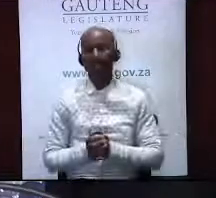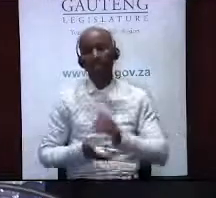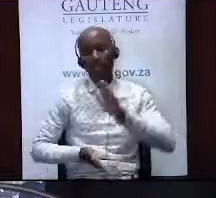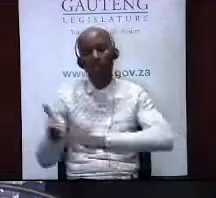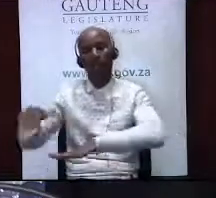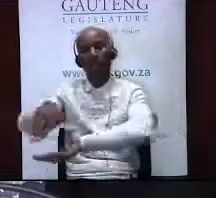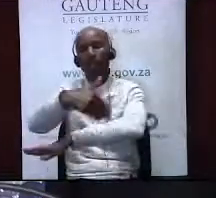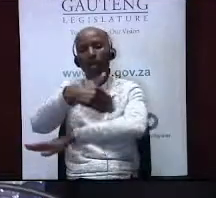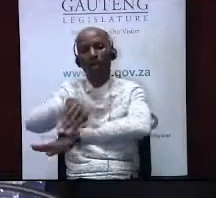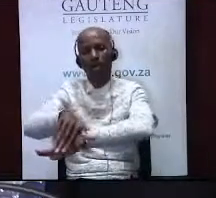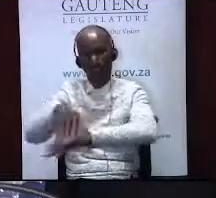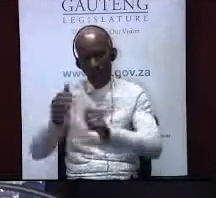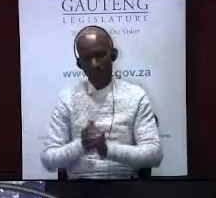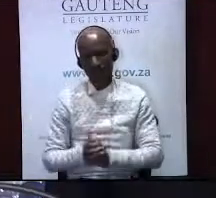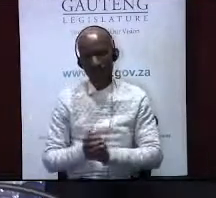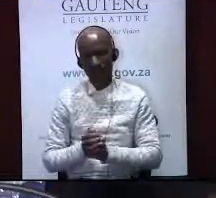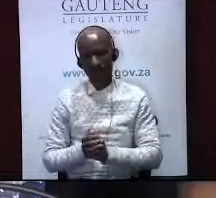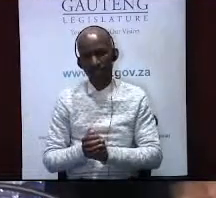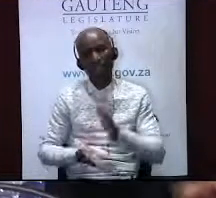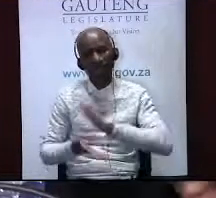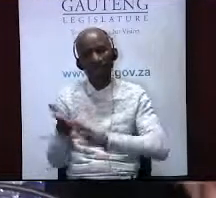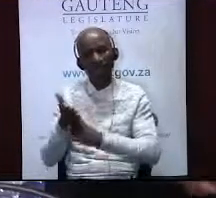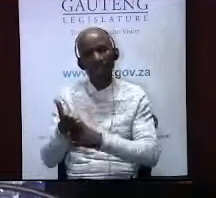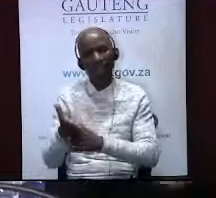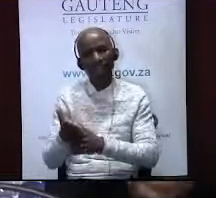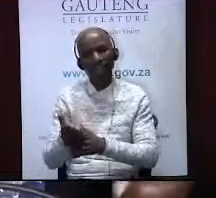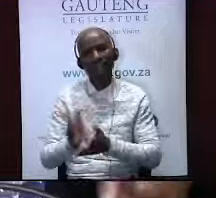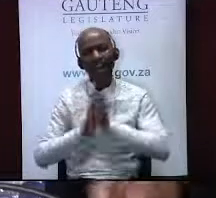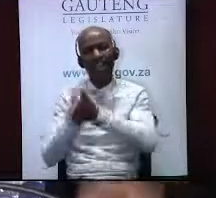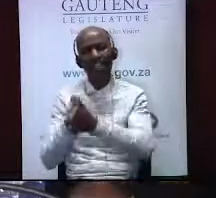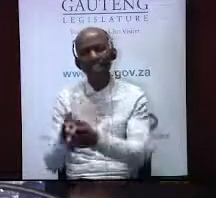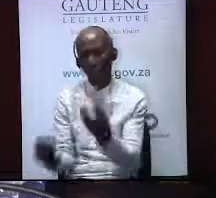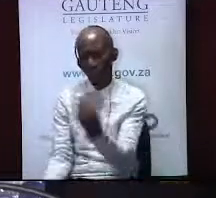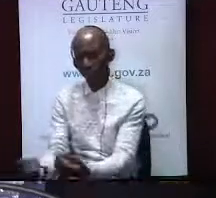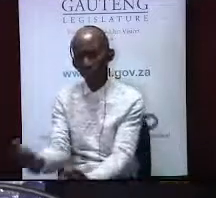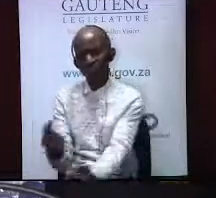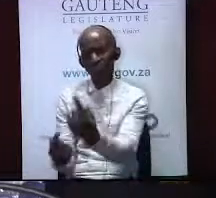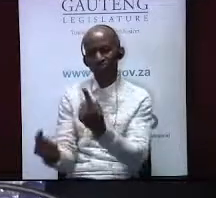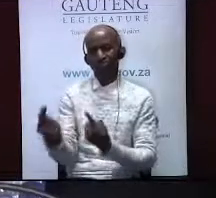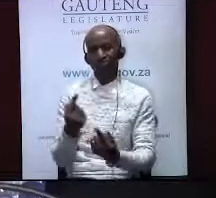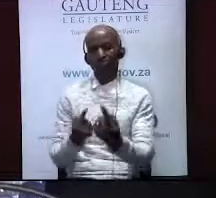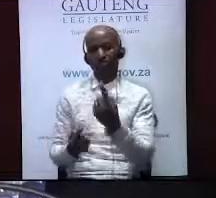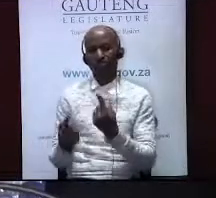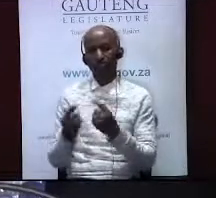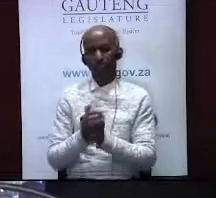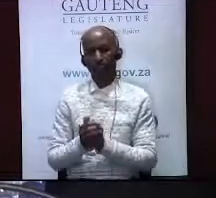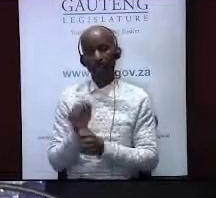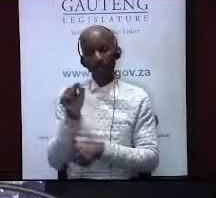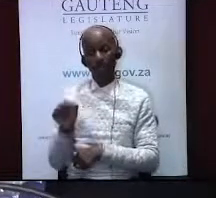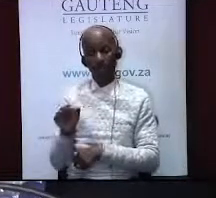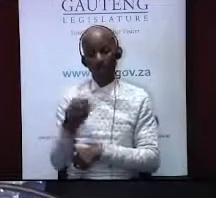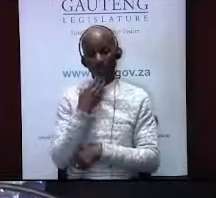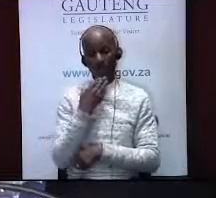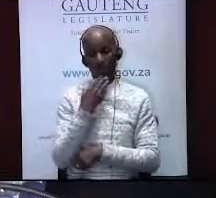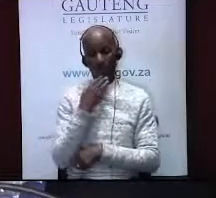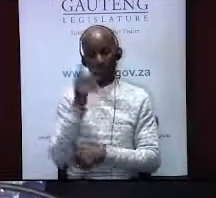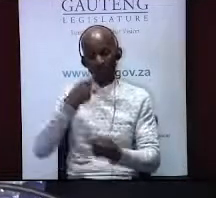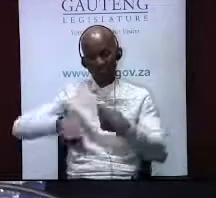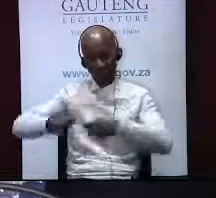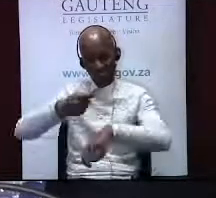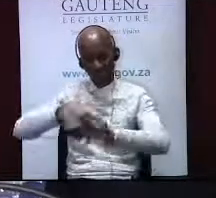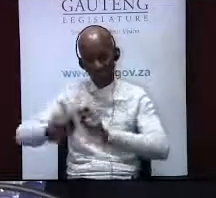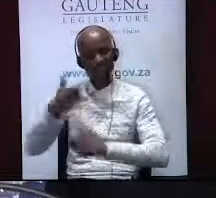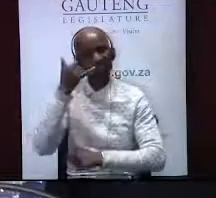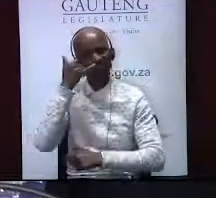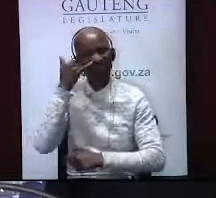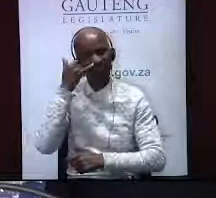go out there. And go and claim banabaru na back. Those that are selling those drugs